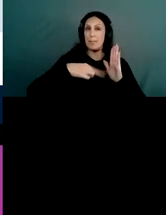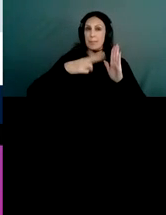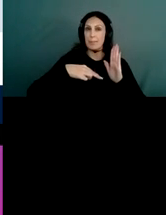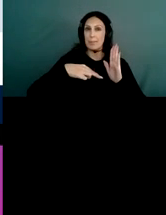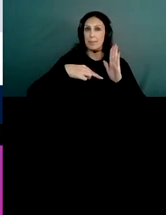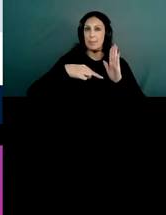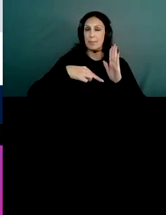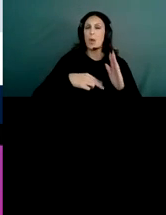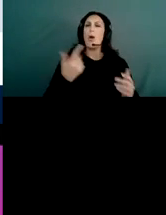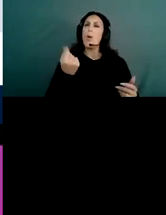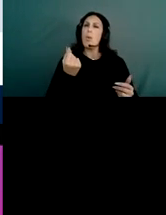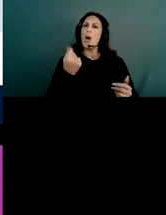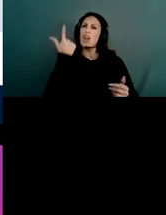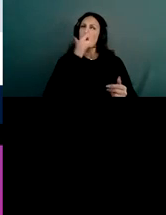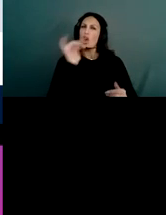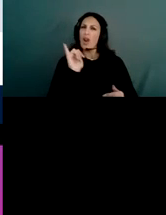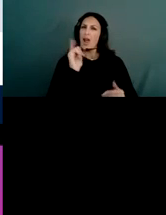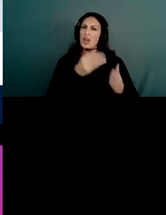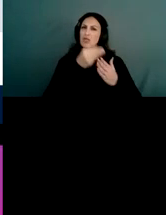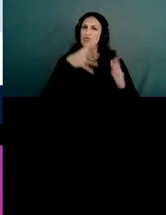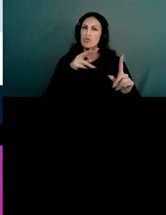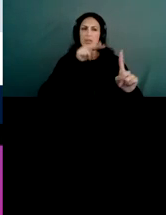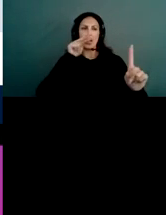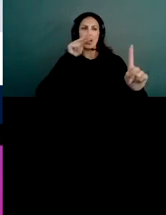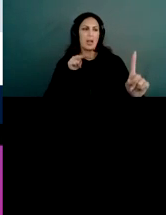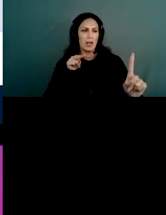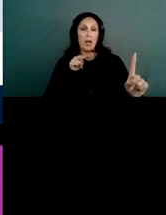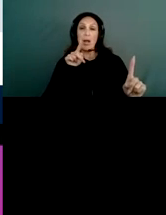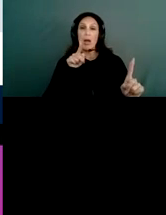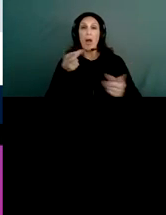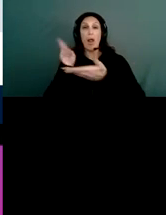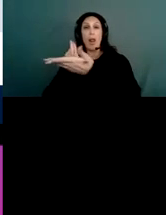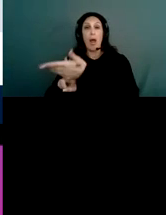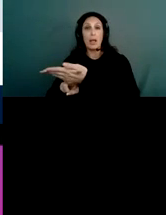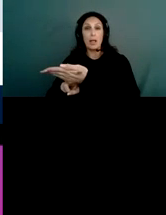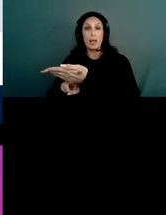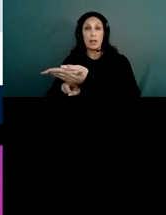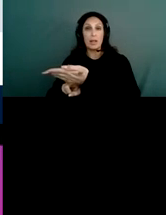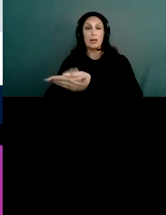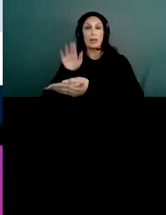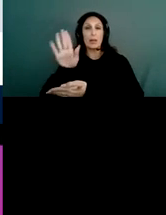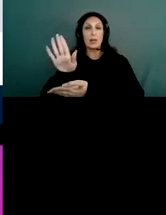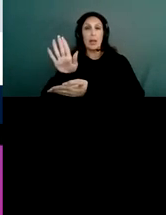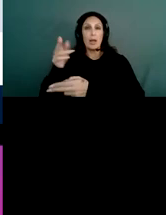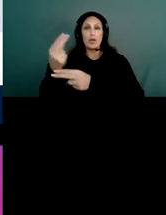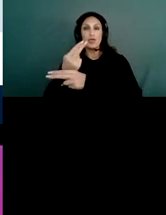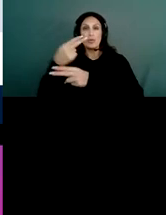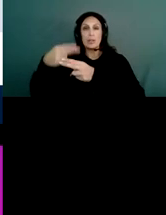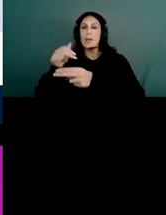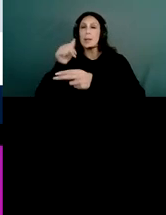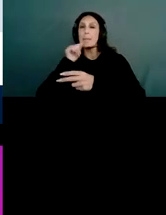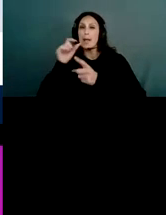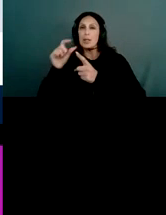when they use the program. Students log into PowerUp with their unique username and password. The very